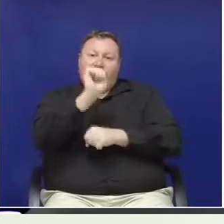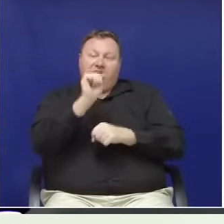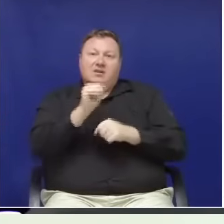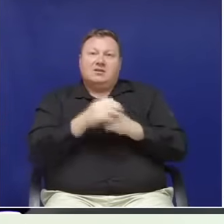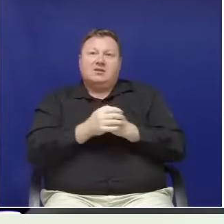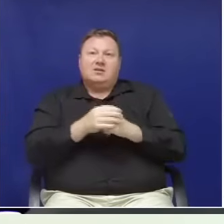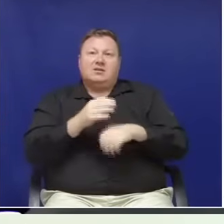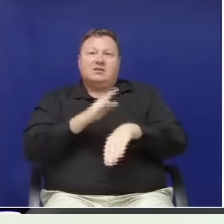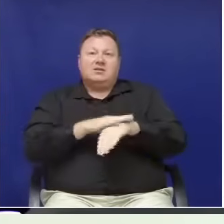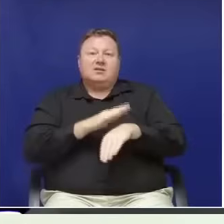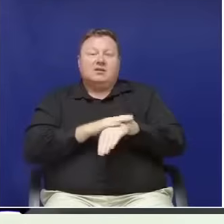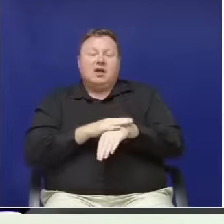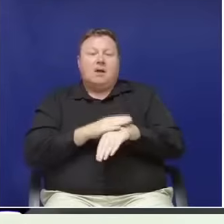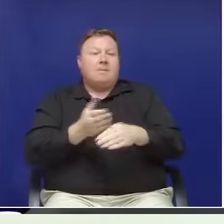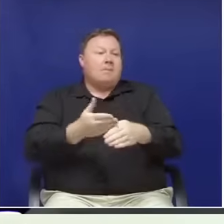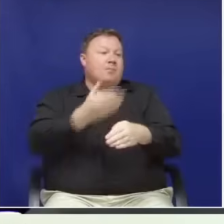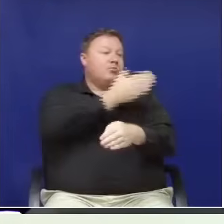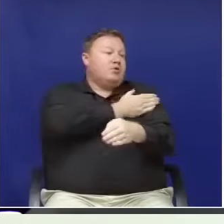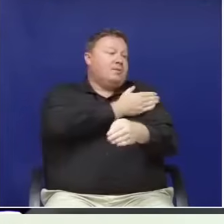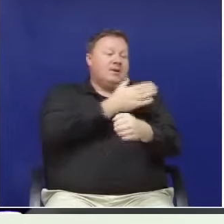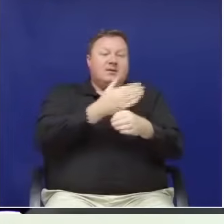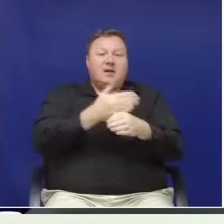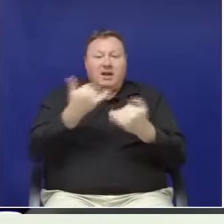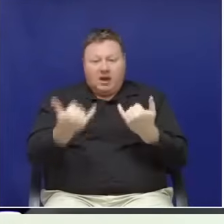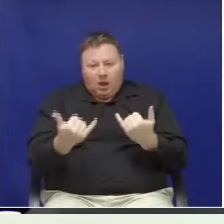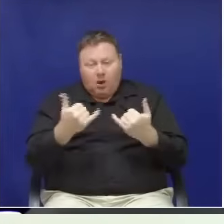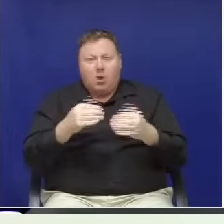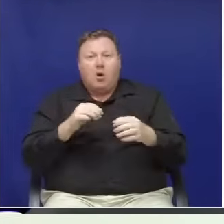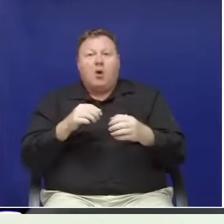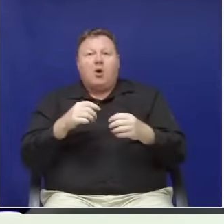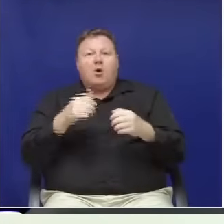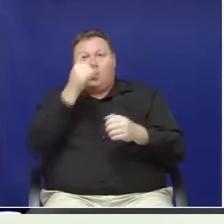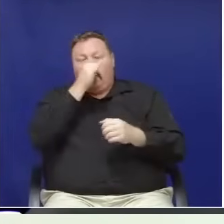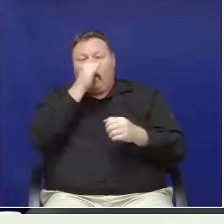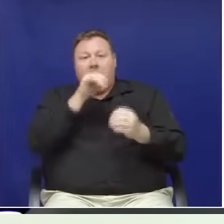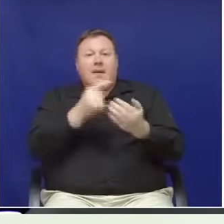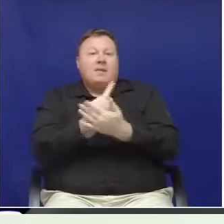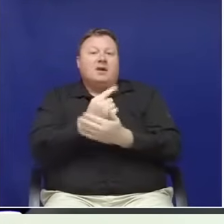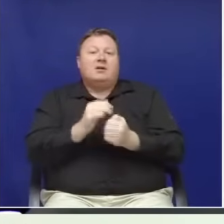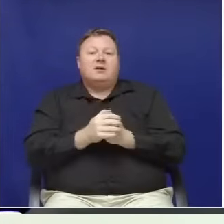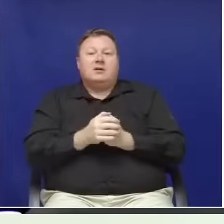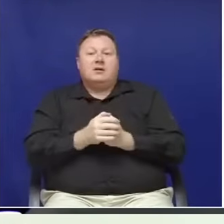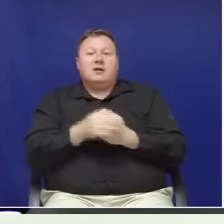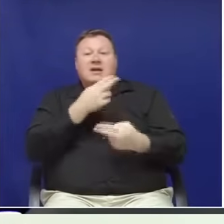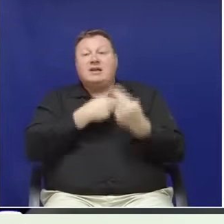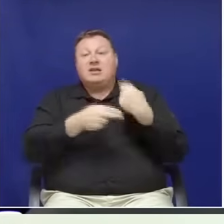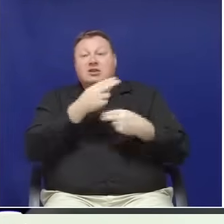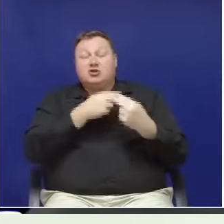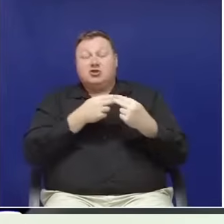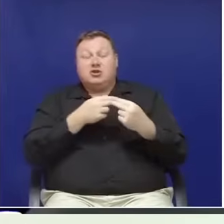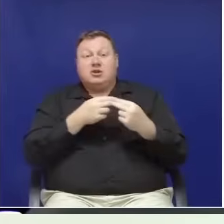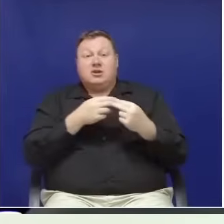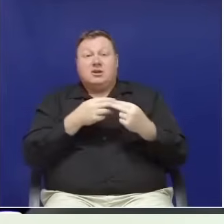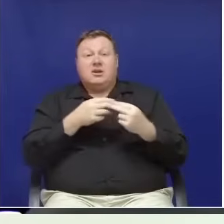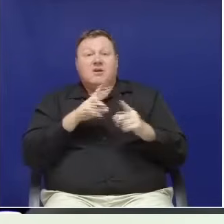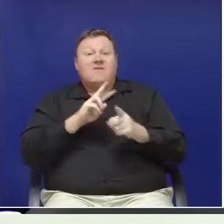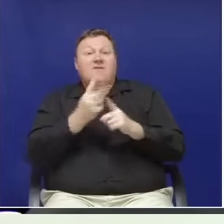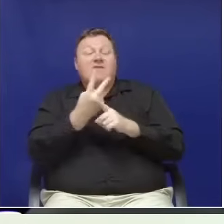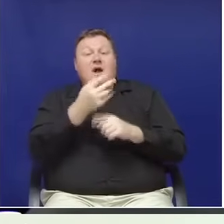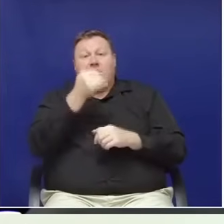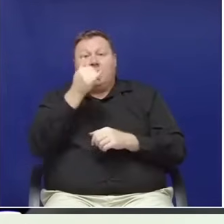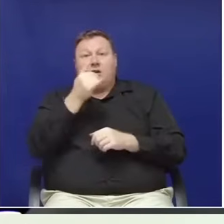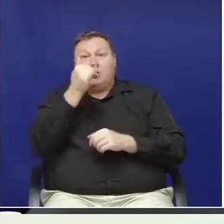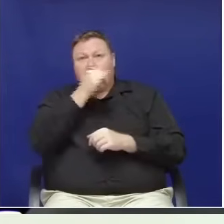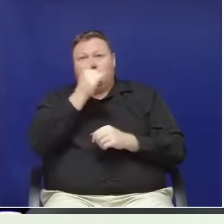lapse between current and previous convictions, history of recent violent crimes for the